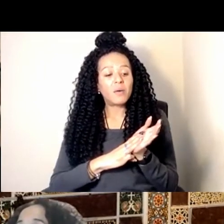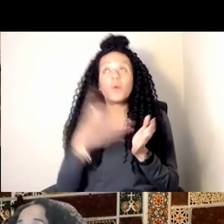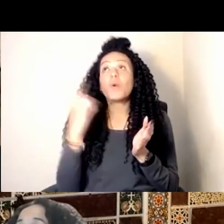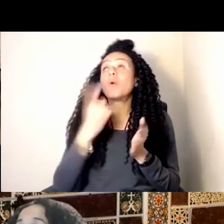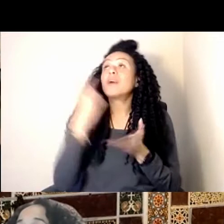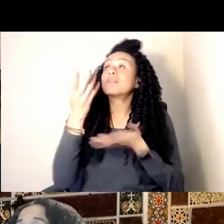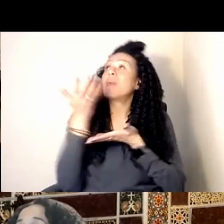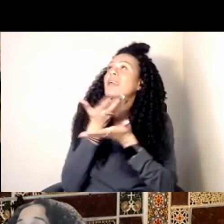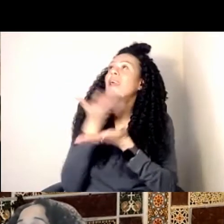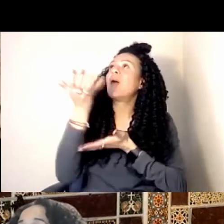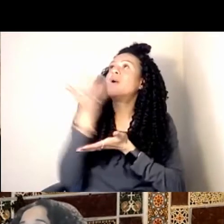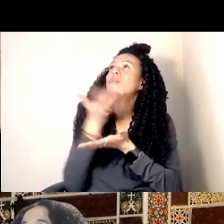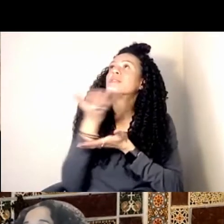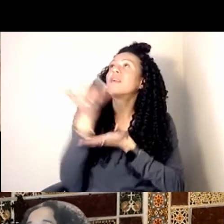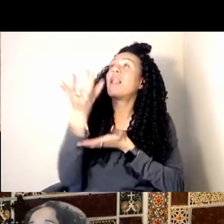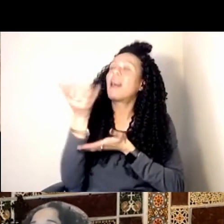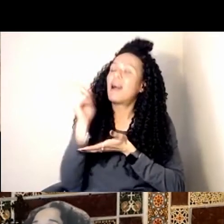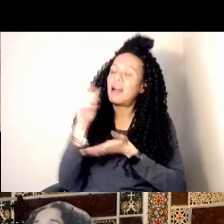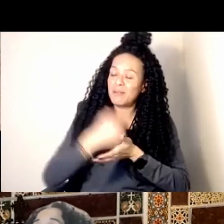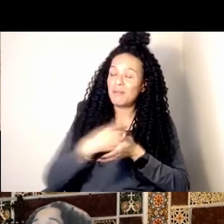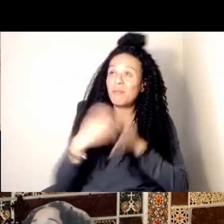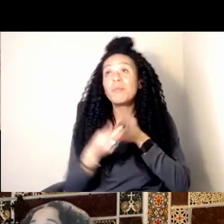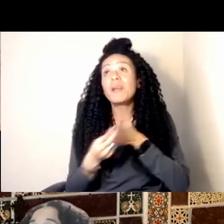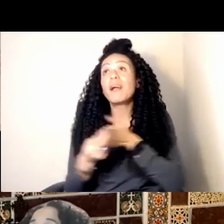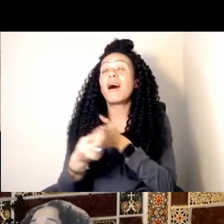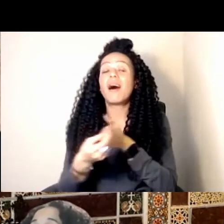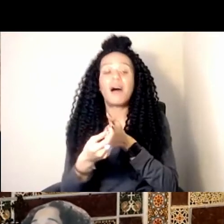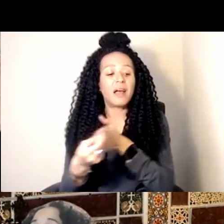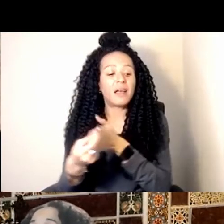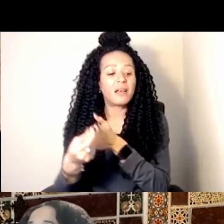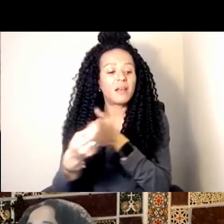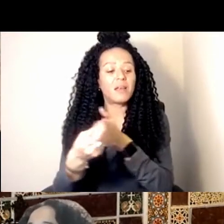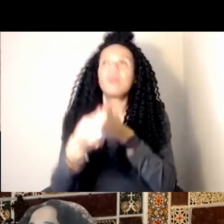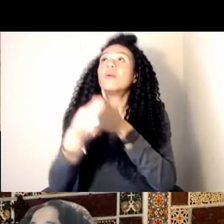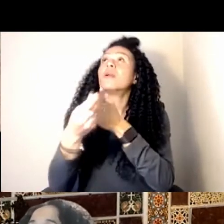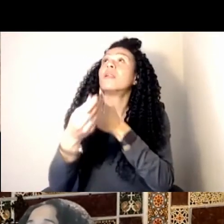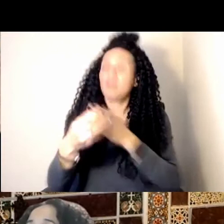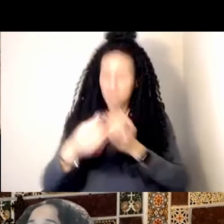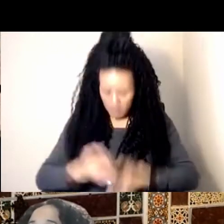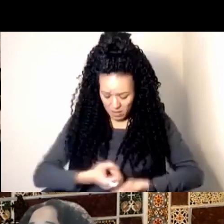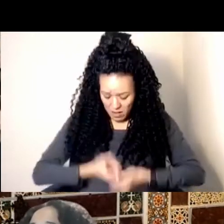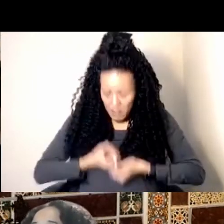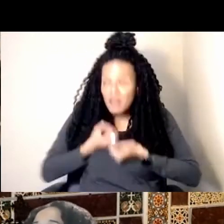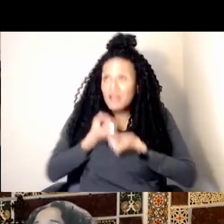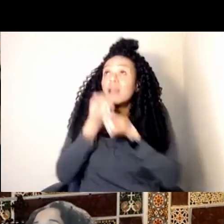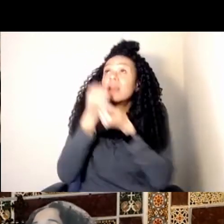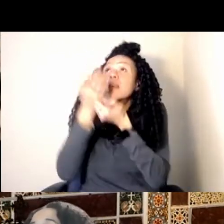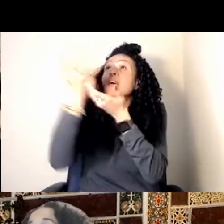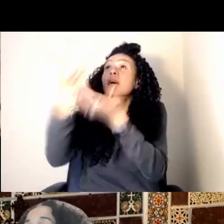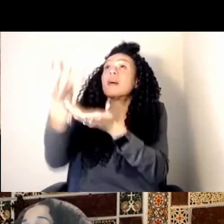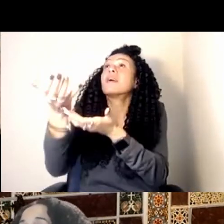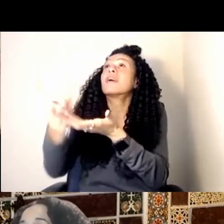Who was my counselor and guide, in whom I